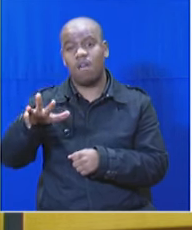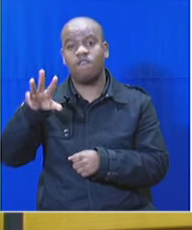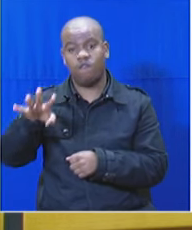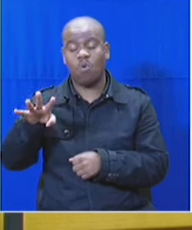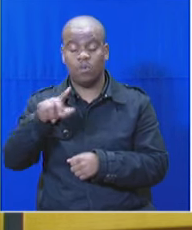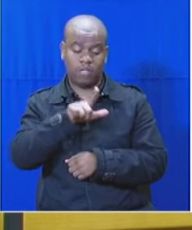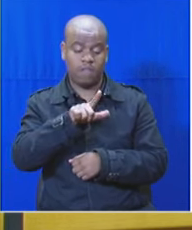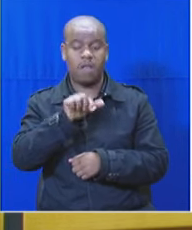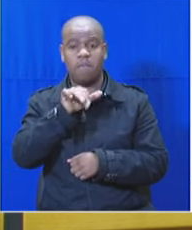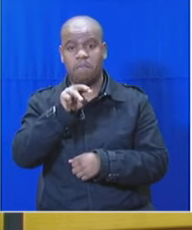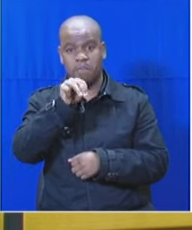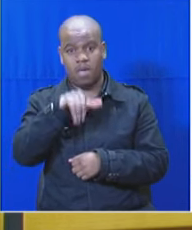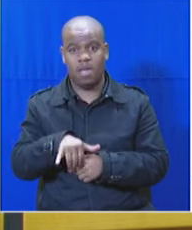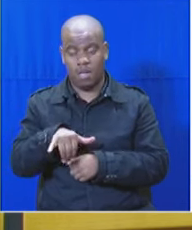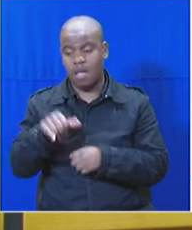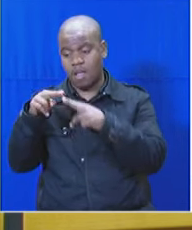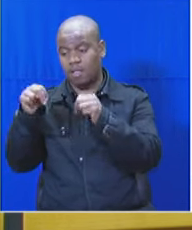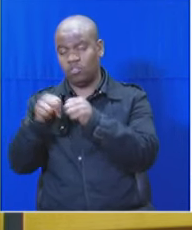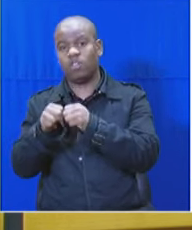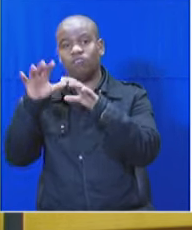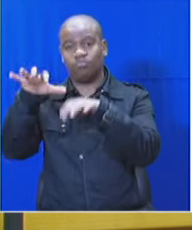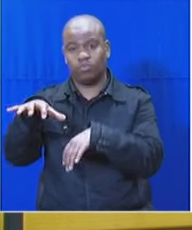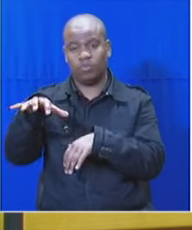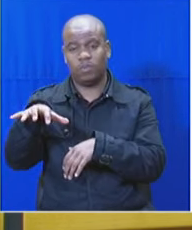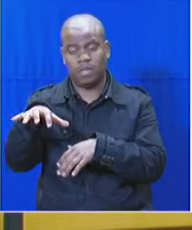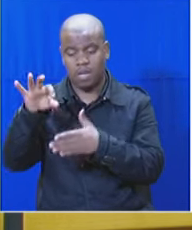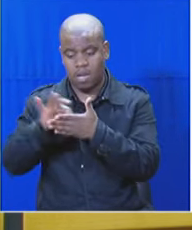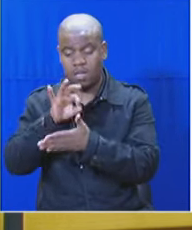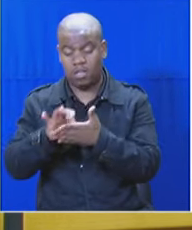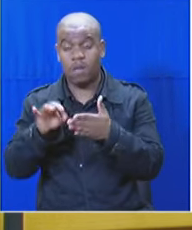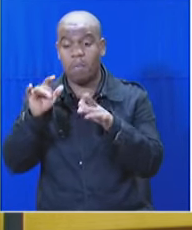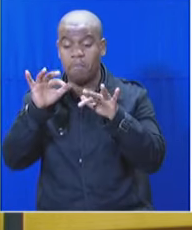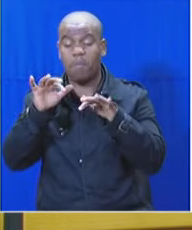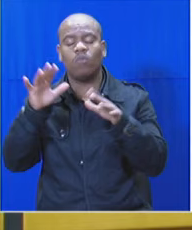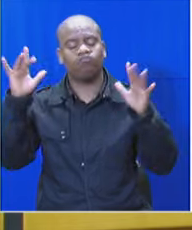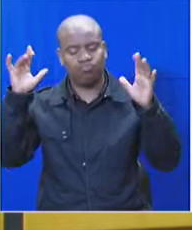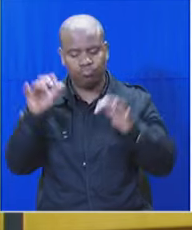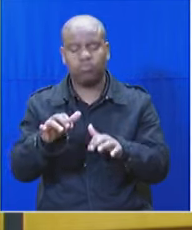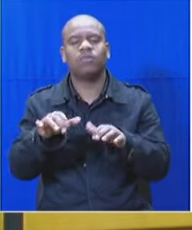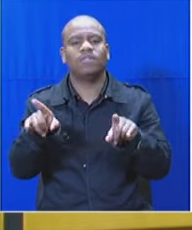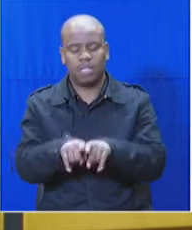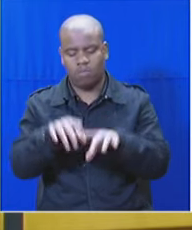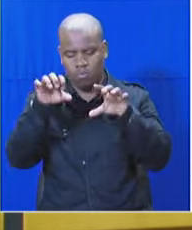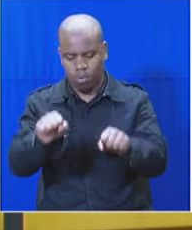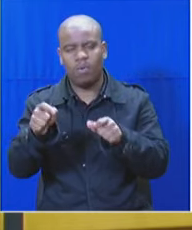7th of May 2014 national and provincial elections, where the People's Vanguard Liberation Movement, the